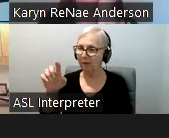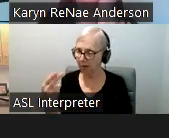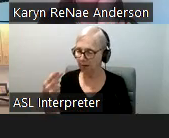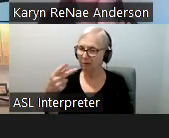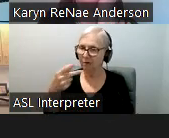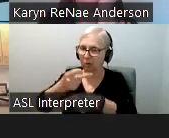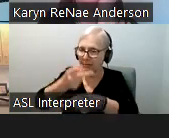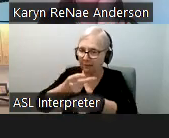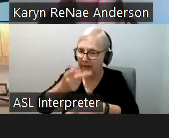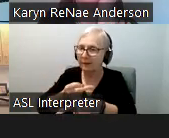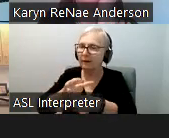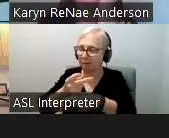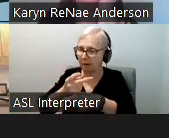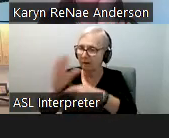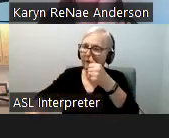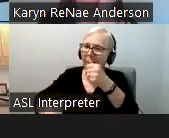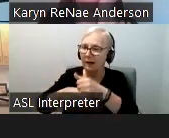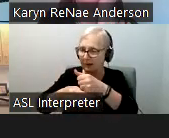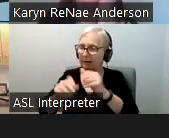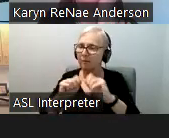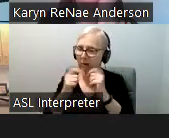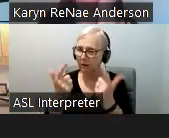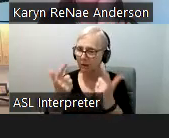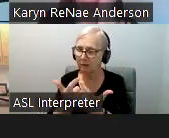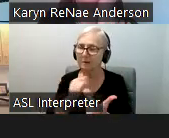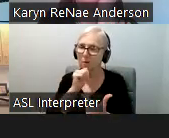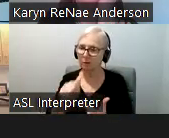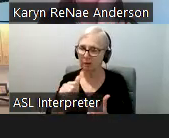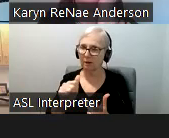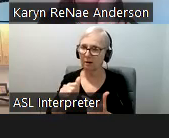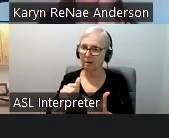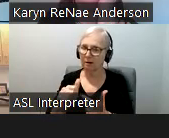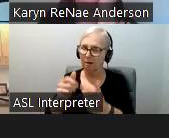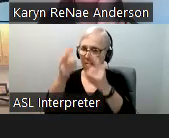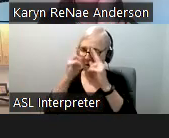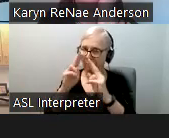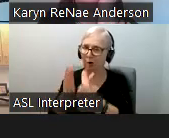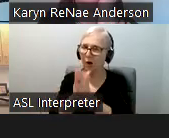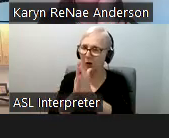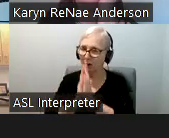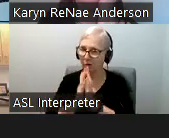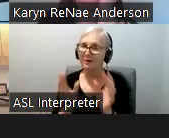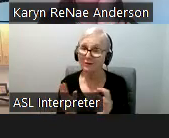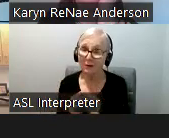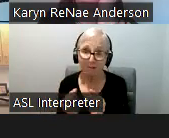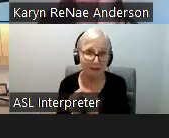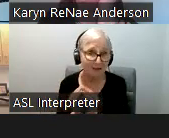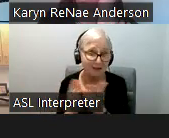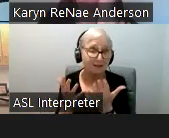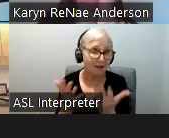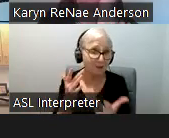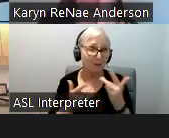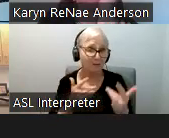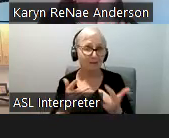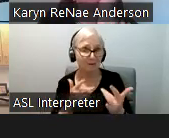us and another council, because we were not honored our additional requests for meetings. And so I'm concerned